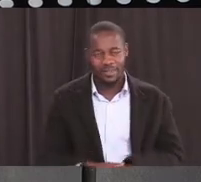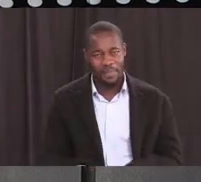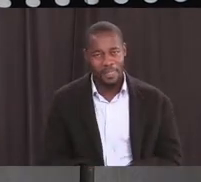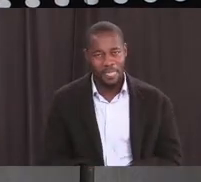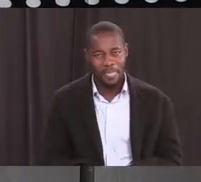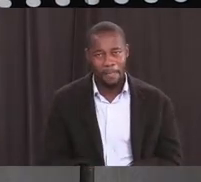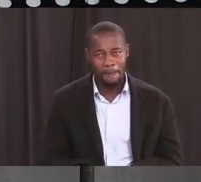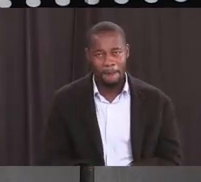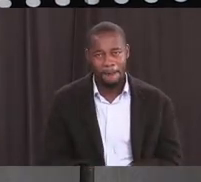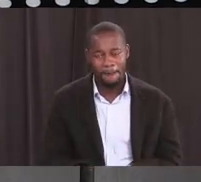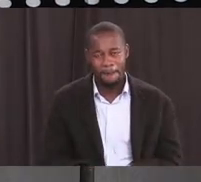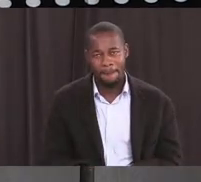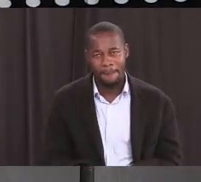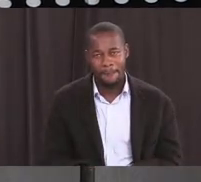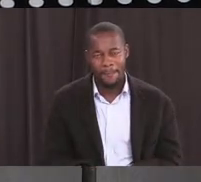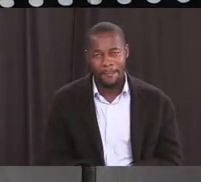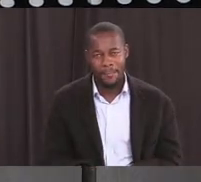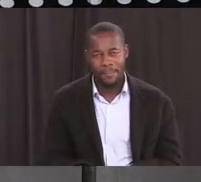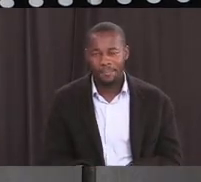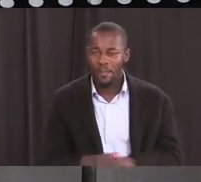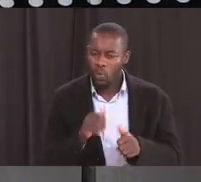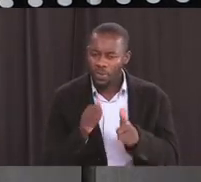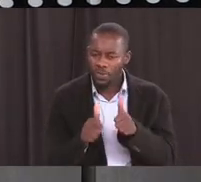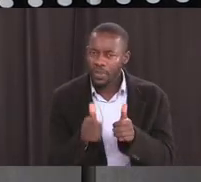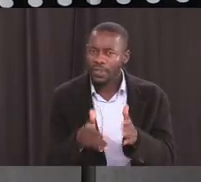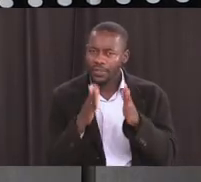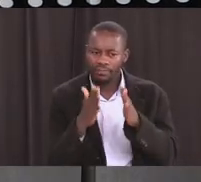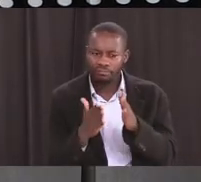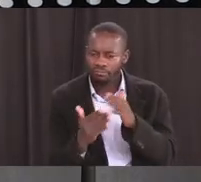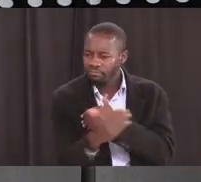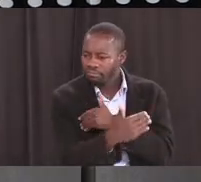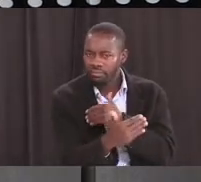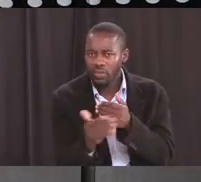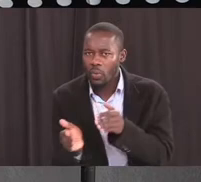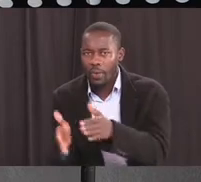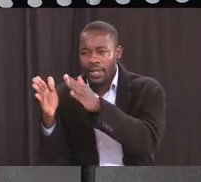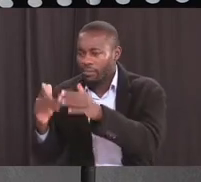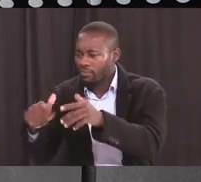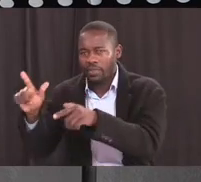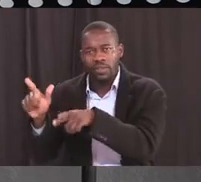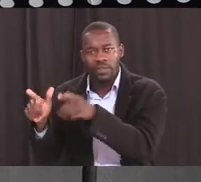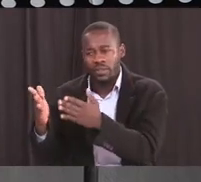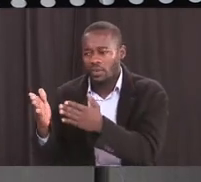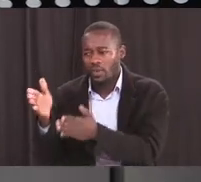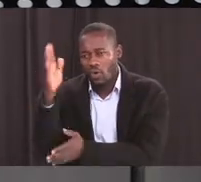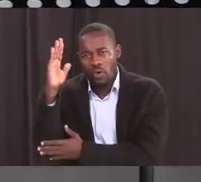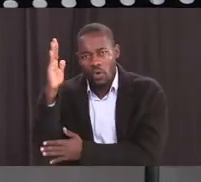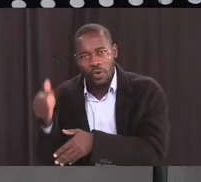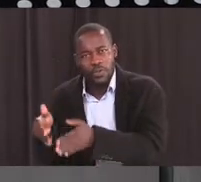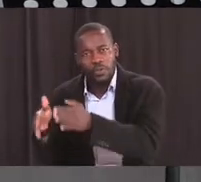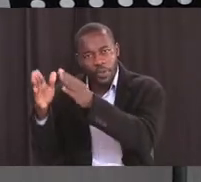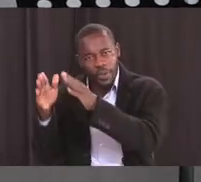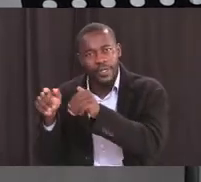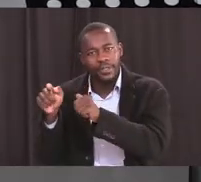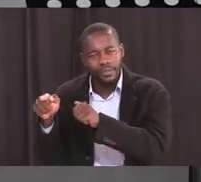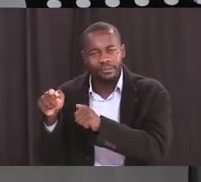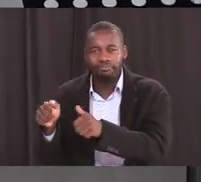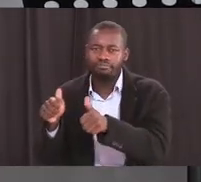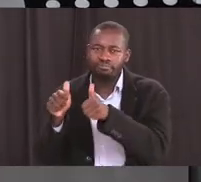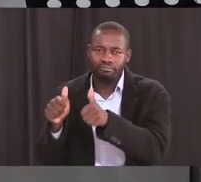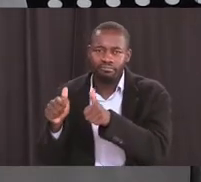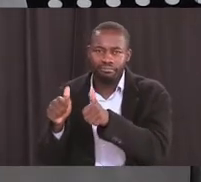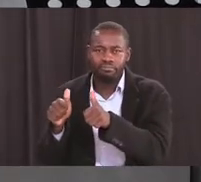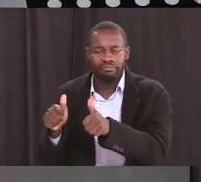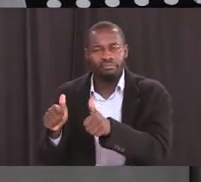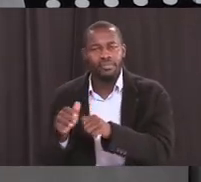UDA? What? Which way is this going? Maybe like us, it's waiting on God's timing to conceive a